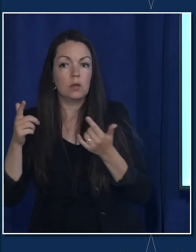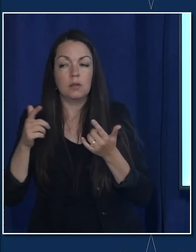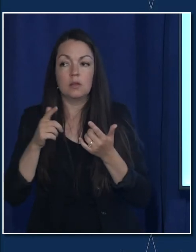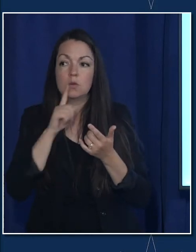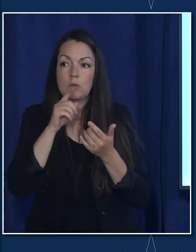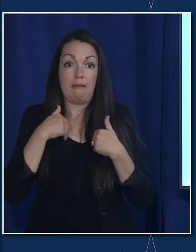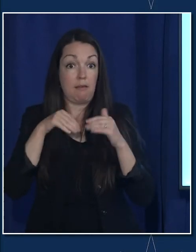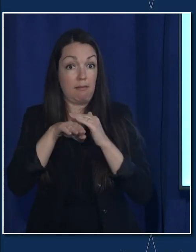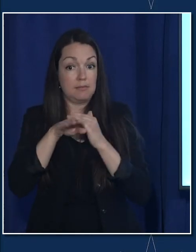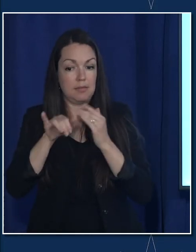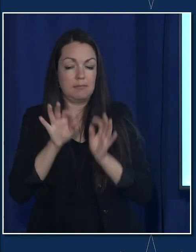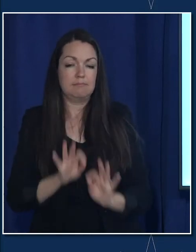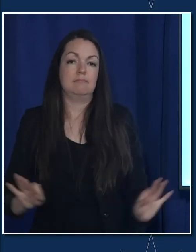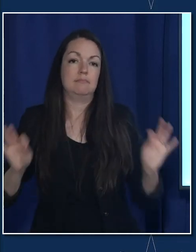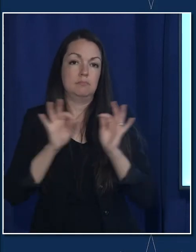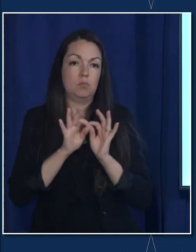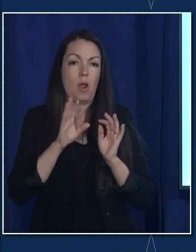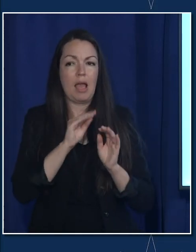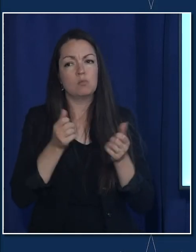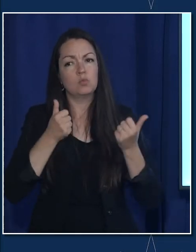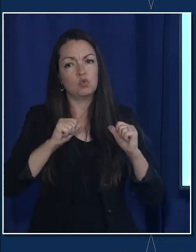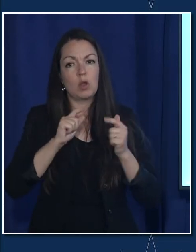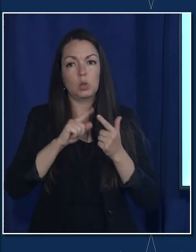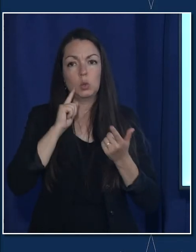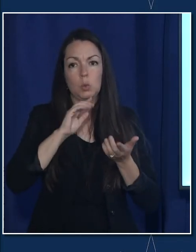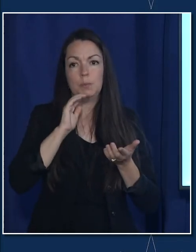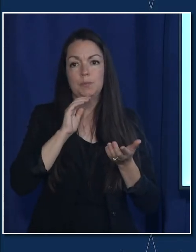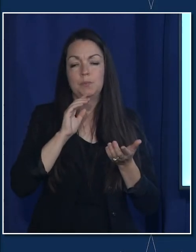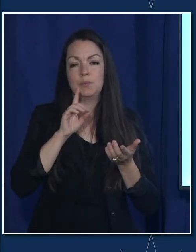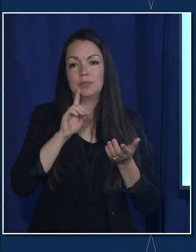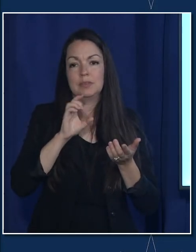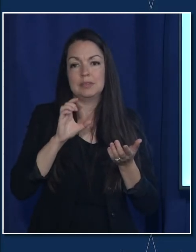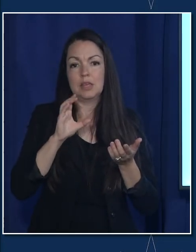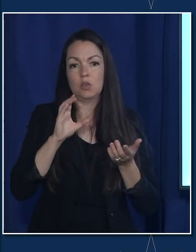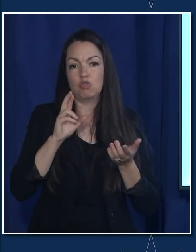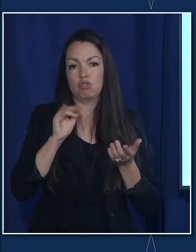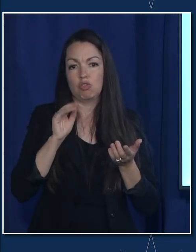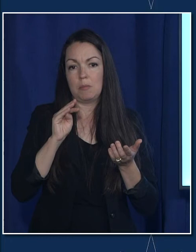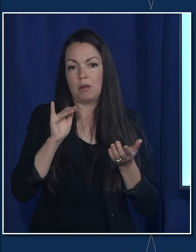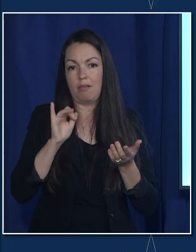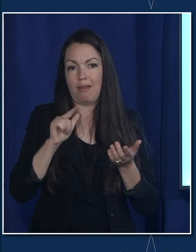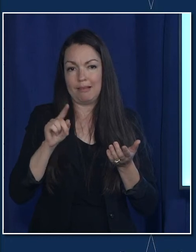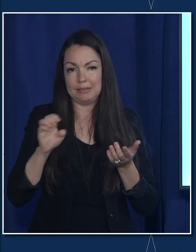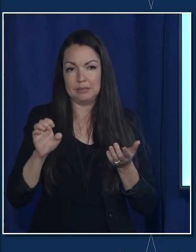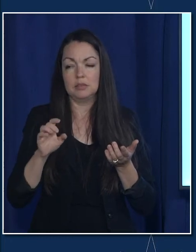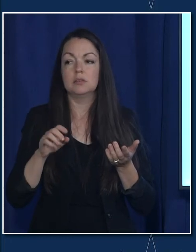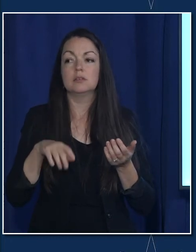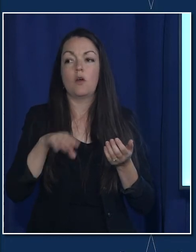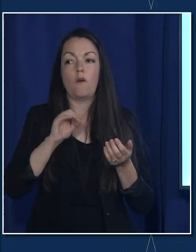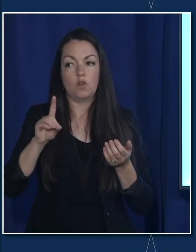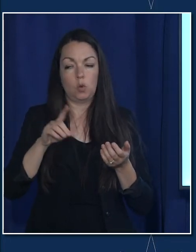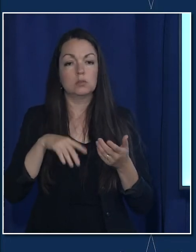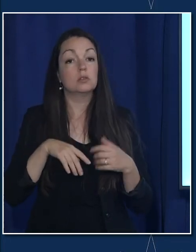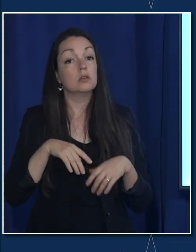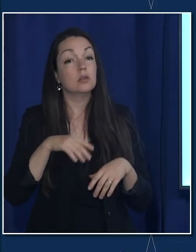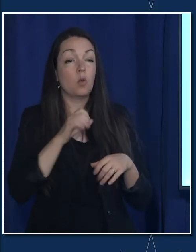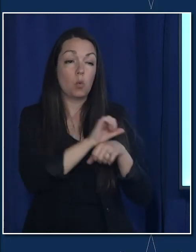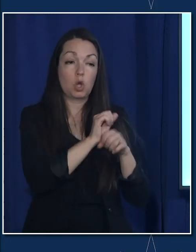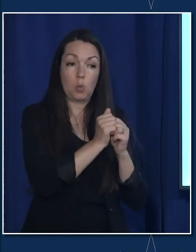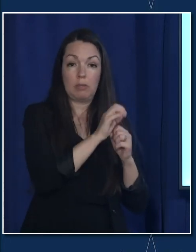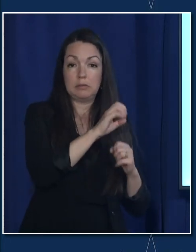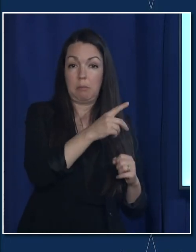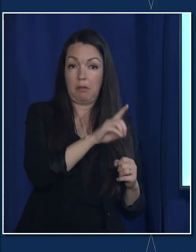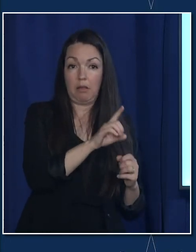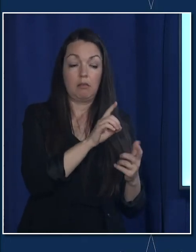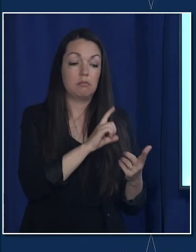also been working to try to decriminalize opioid overdose. So we've been working with Chicago Police Department, for example, that when people